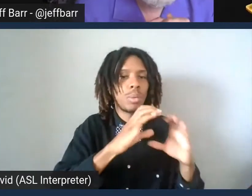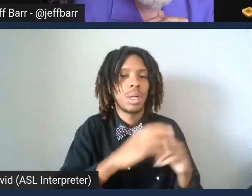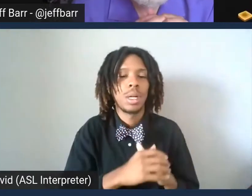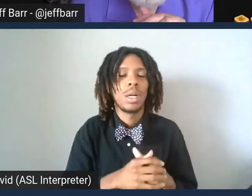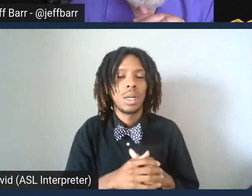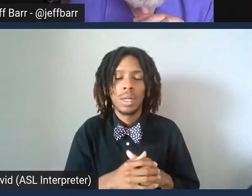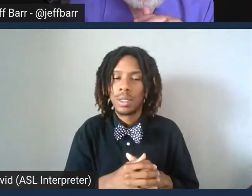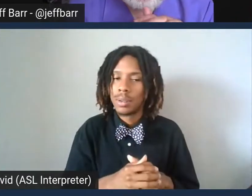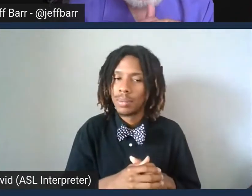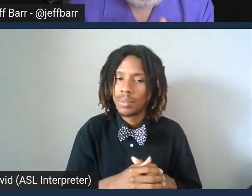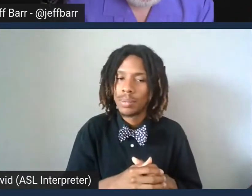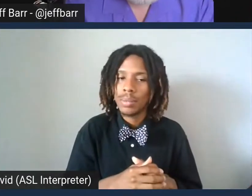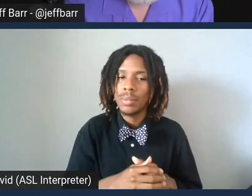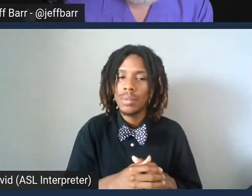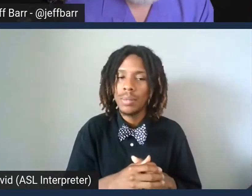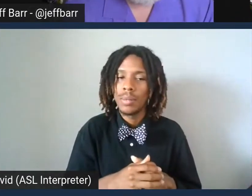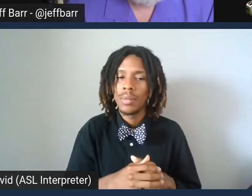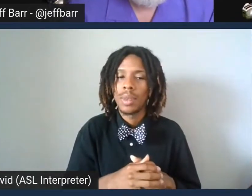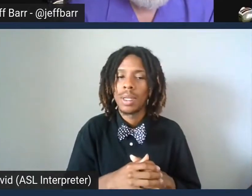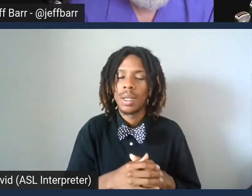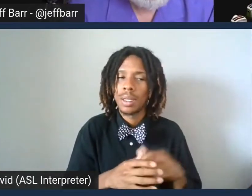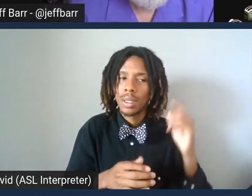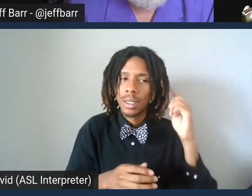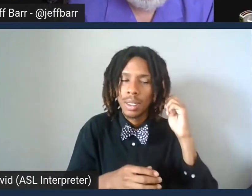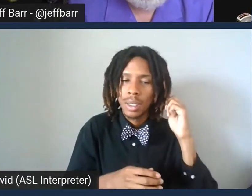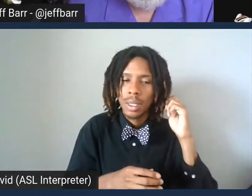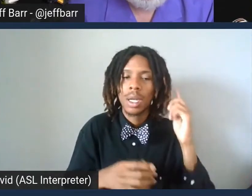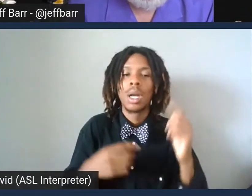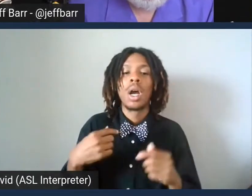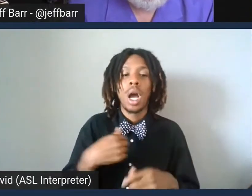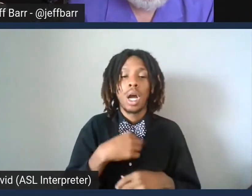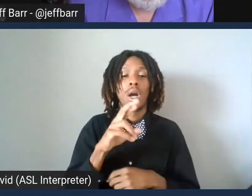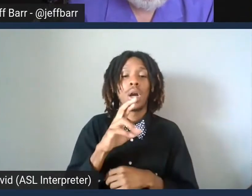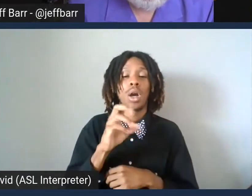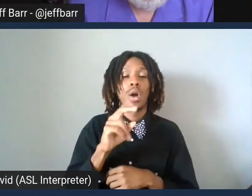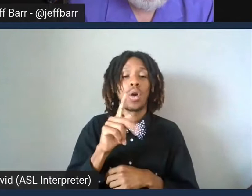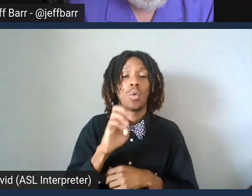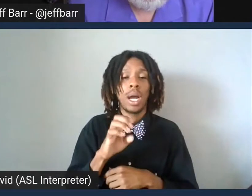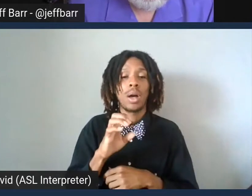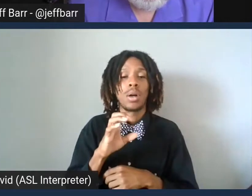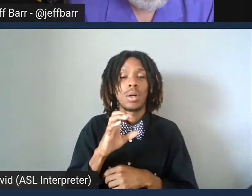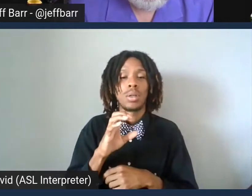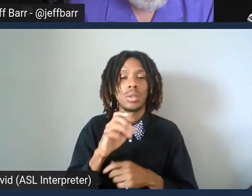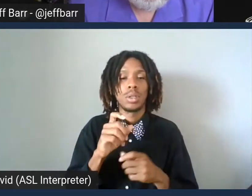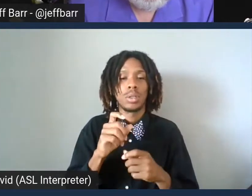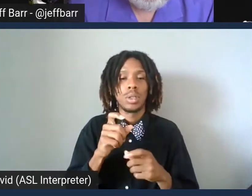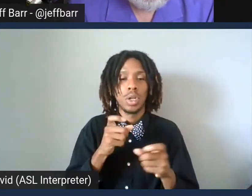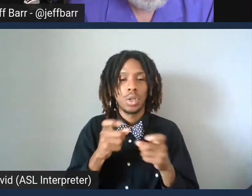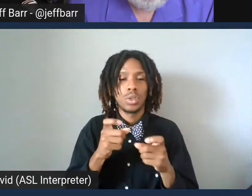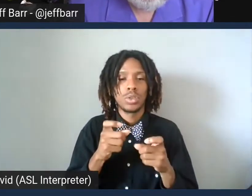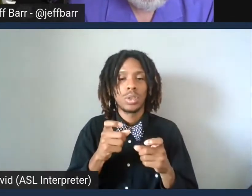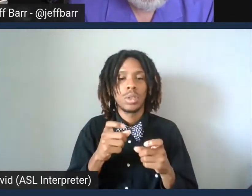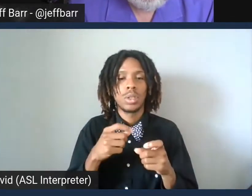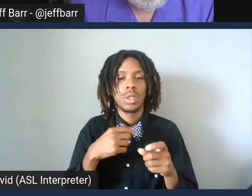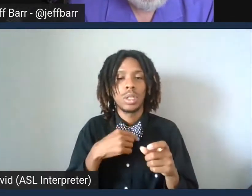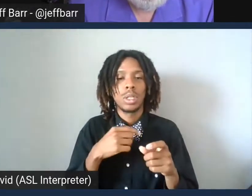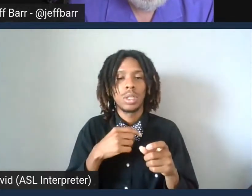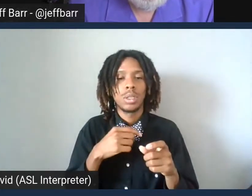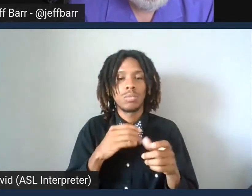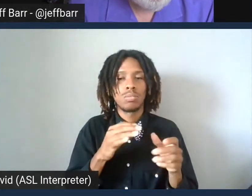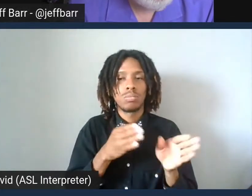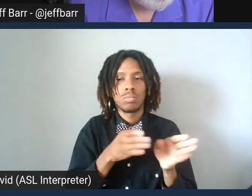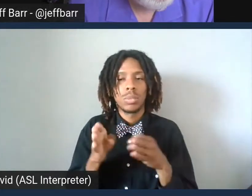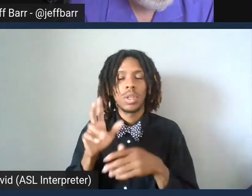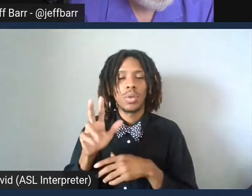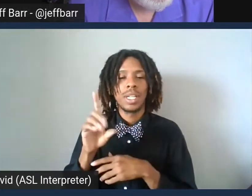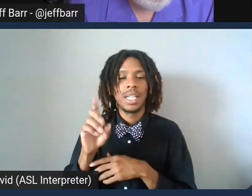We propagate the Routery 3, our routing control states directly to the Routery 3 DNS servers through